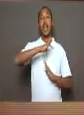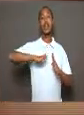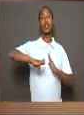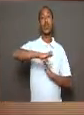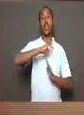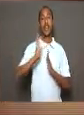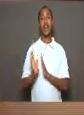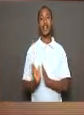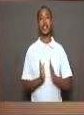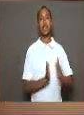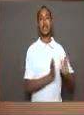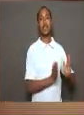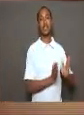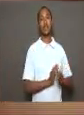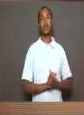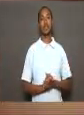electronic arrangement.